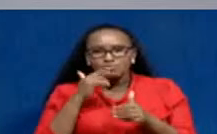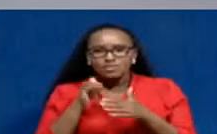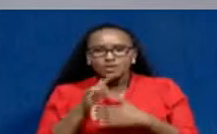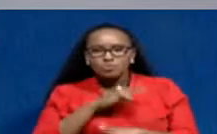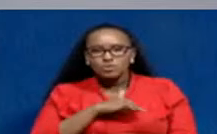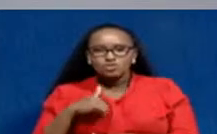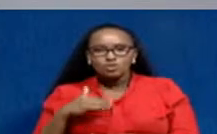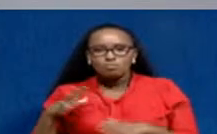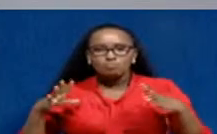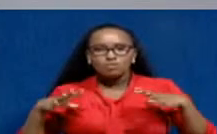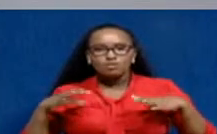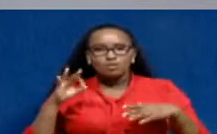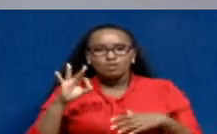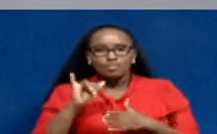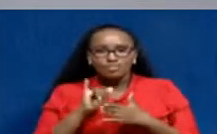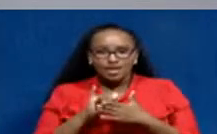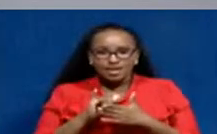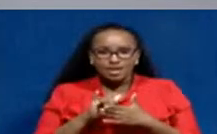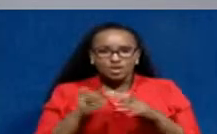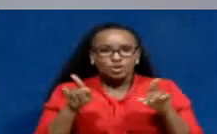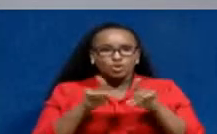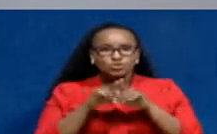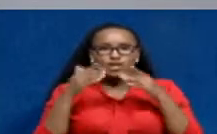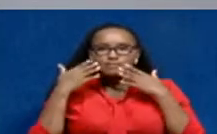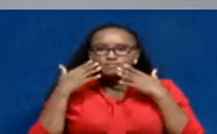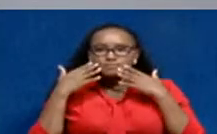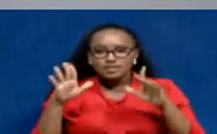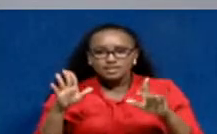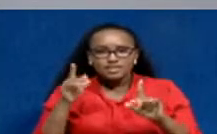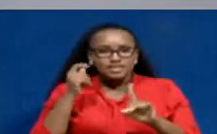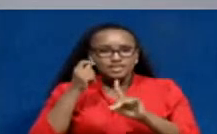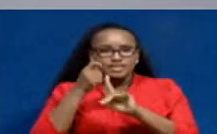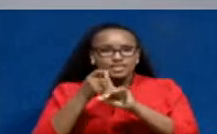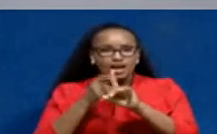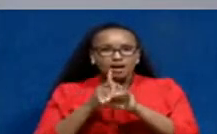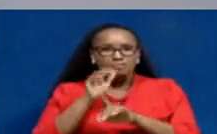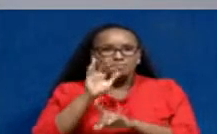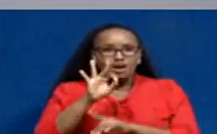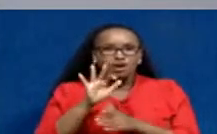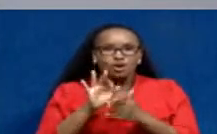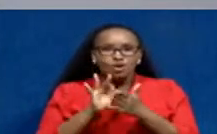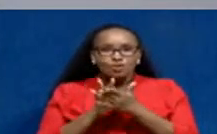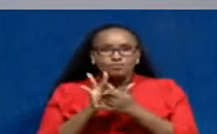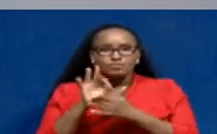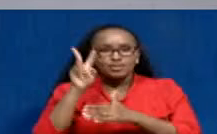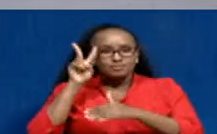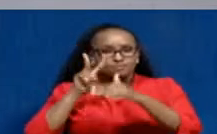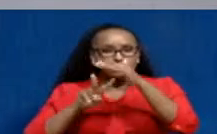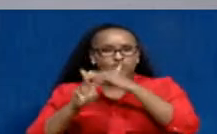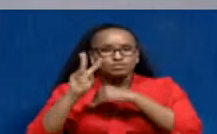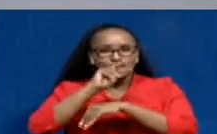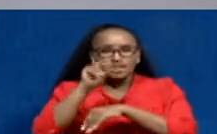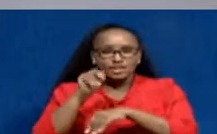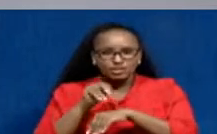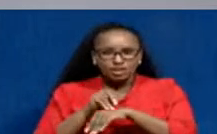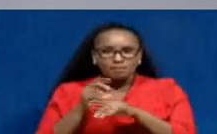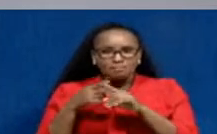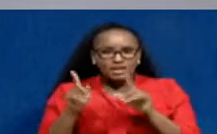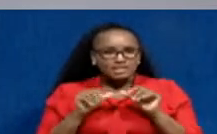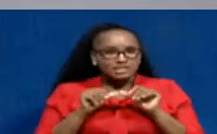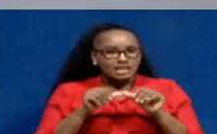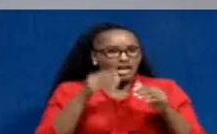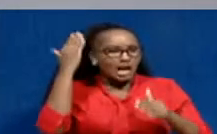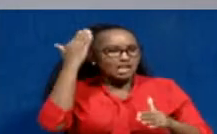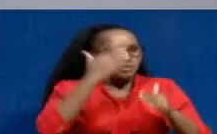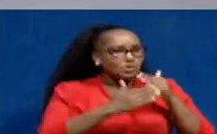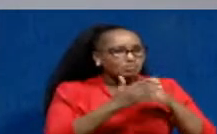him. He finished the last mile of our founding vision as a nation, but he did not